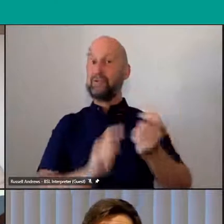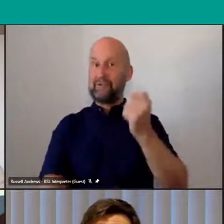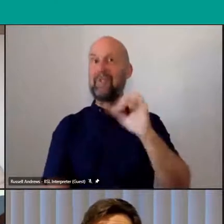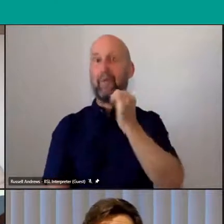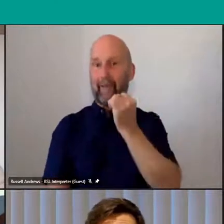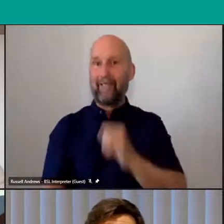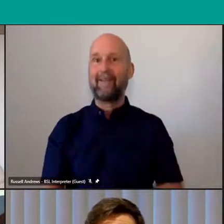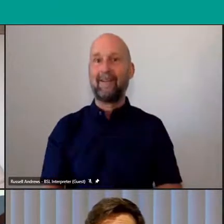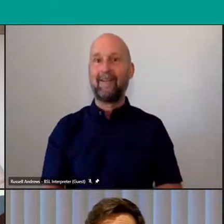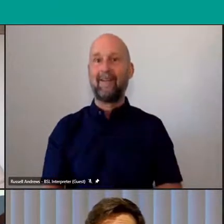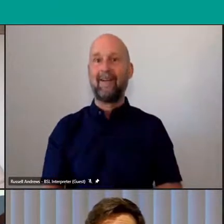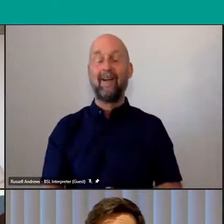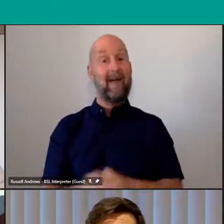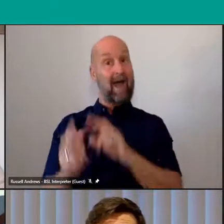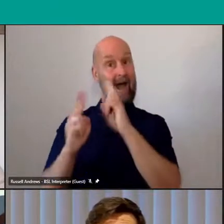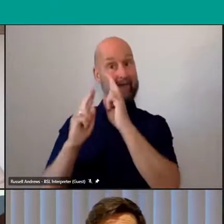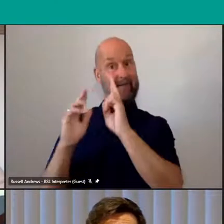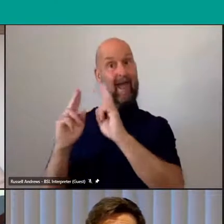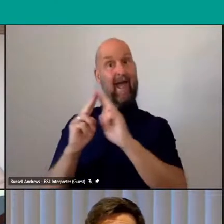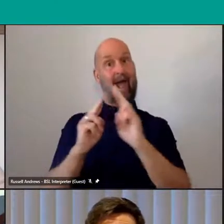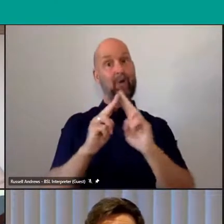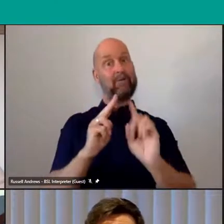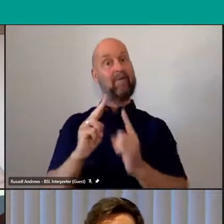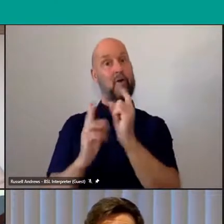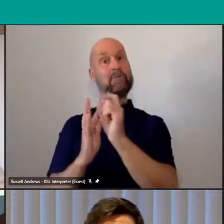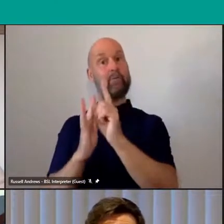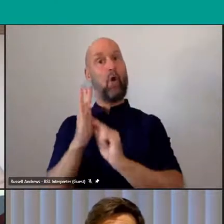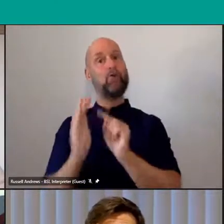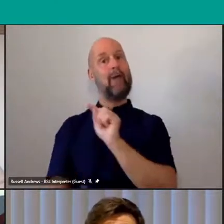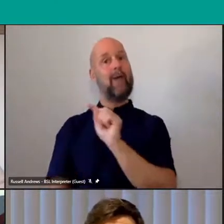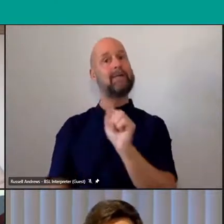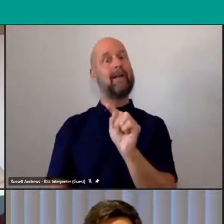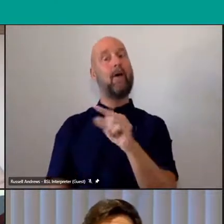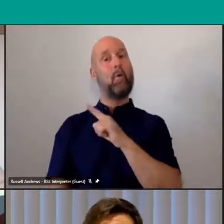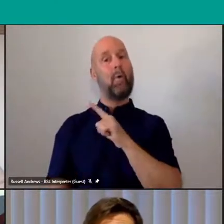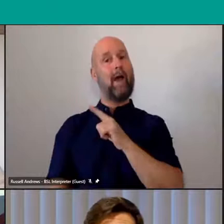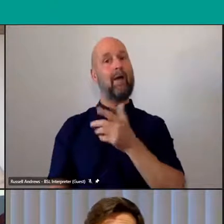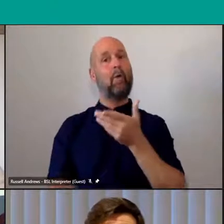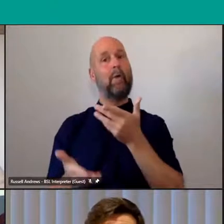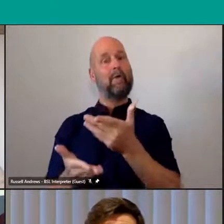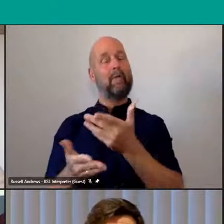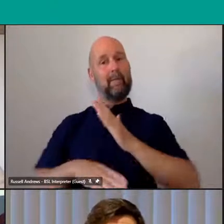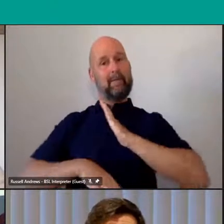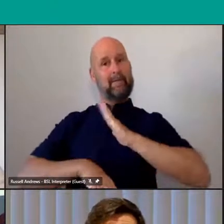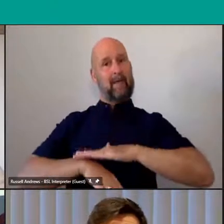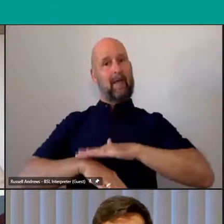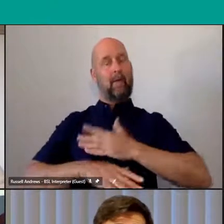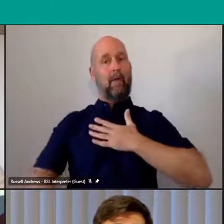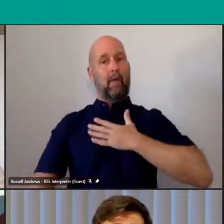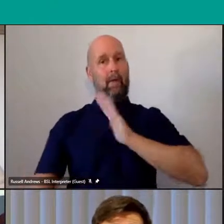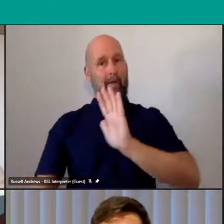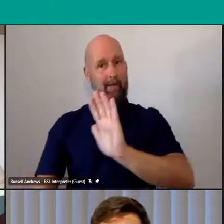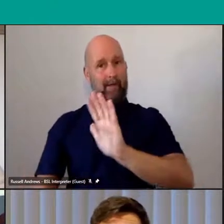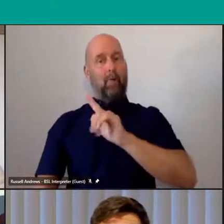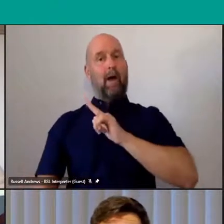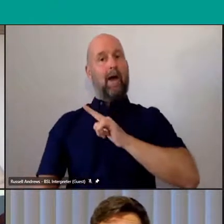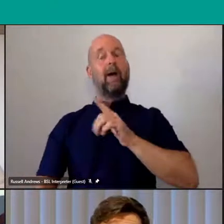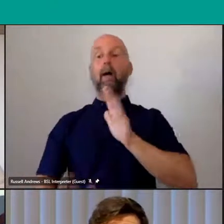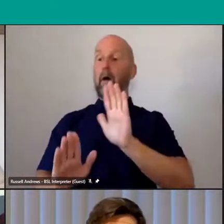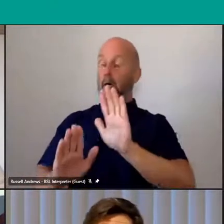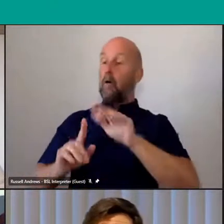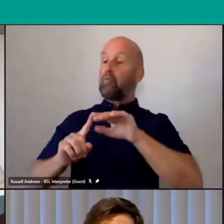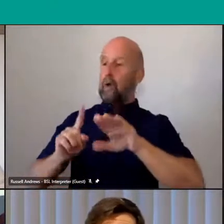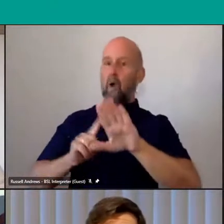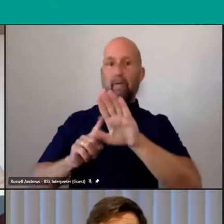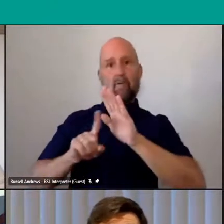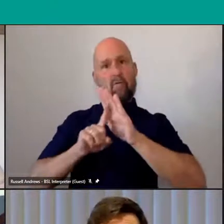that's what I've seen with our Housing First project, where we've given people breathing space and time to recover, and they